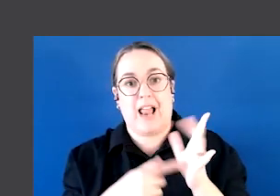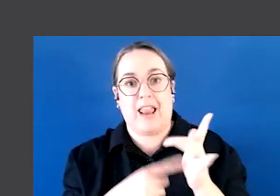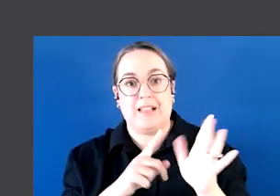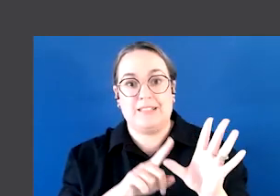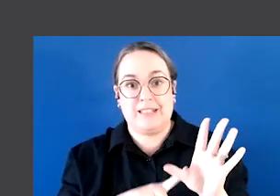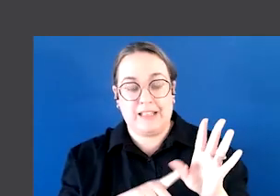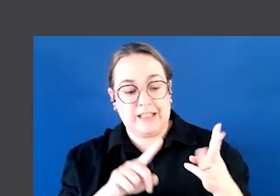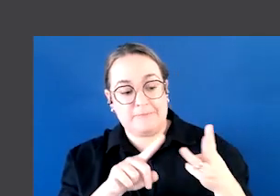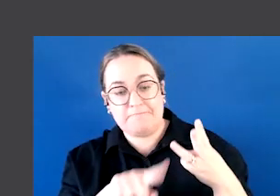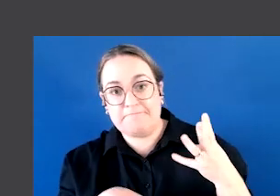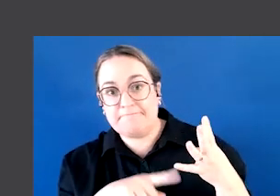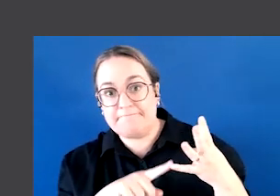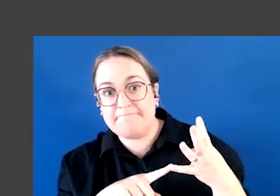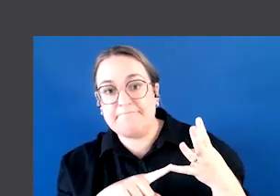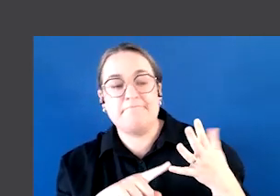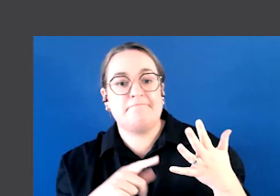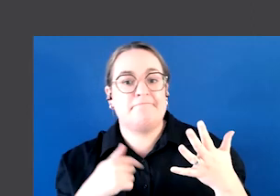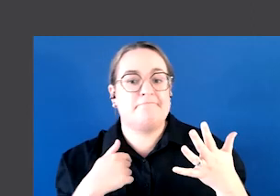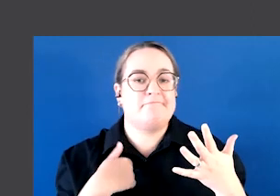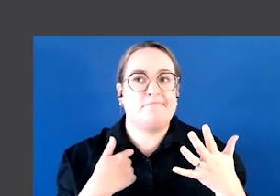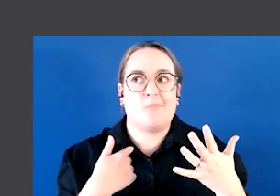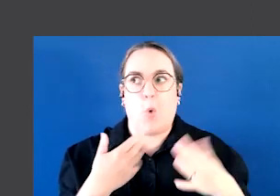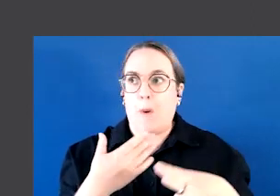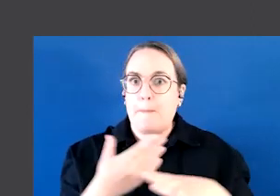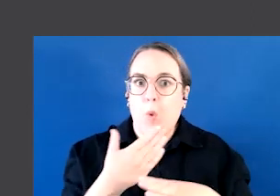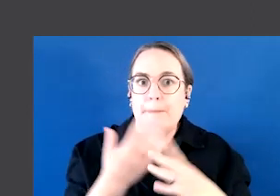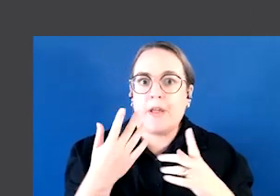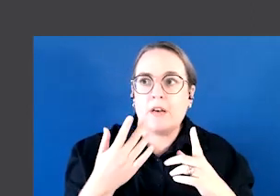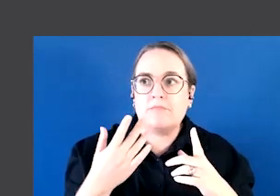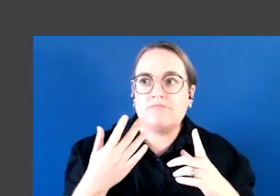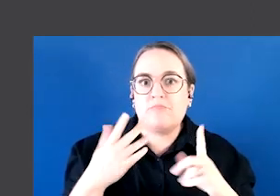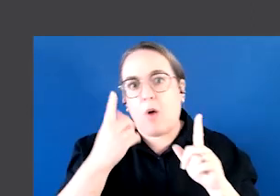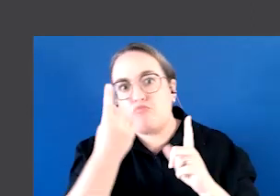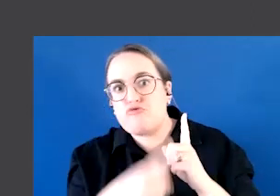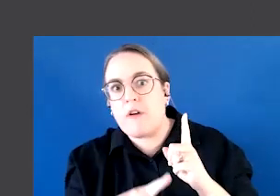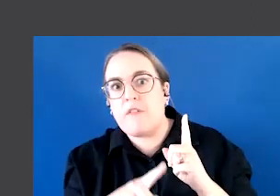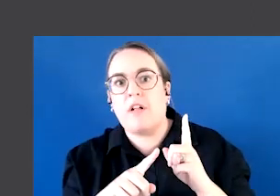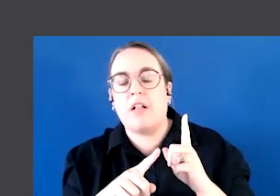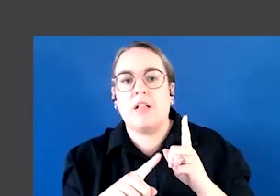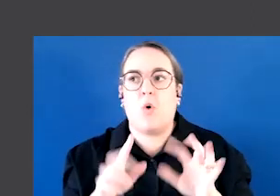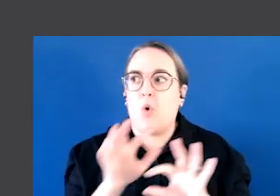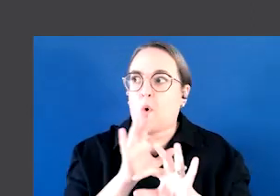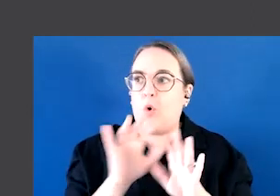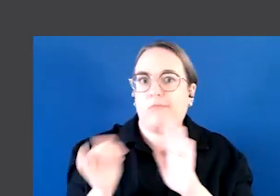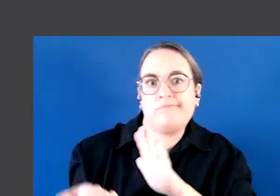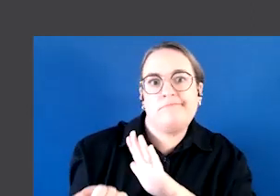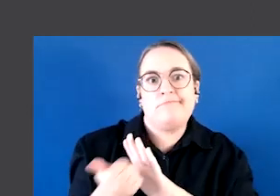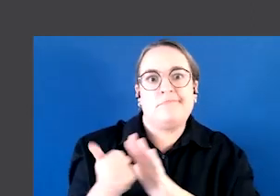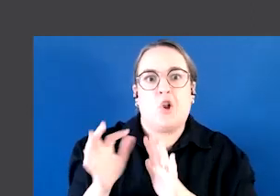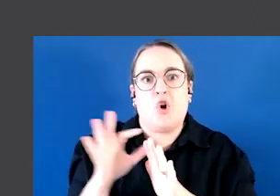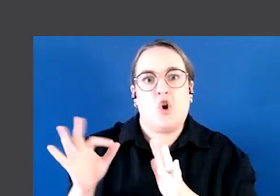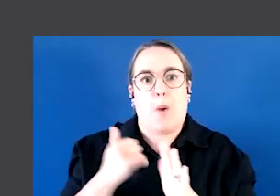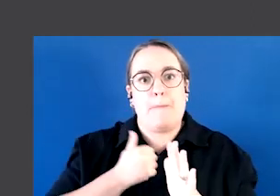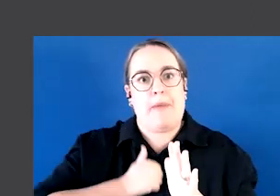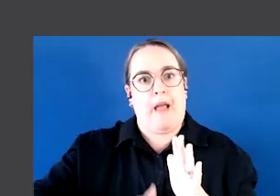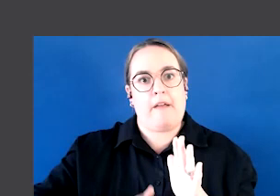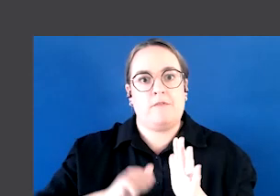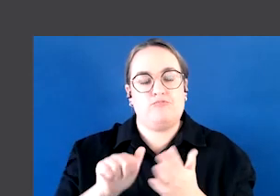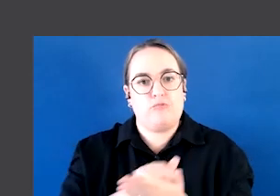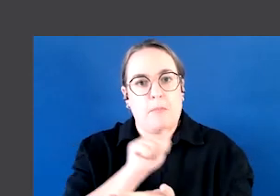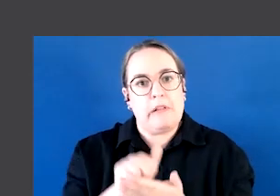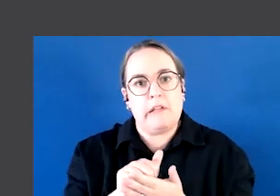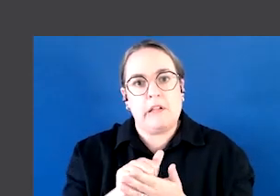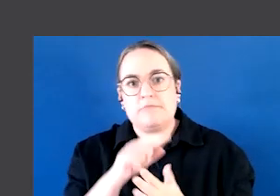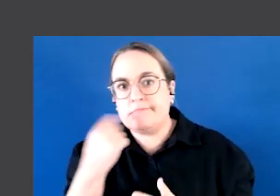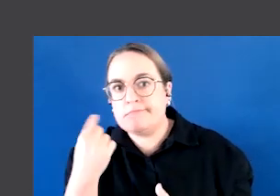declarations, and relevant HR policies such as outside employment approval, misconduct, and a very strong emphasis